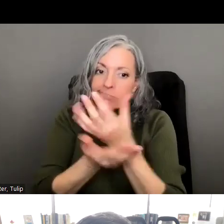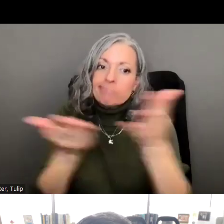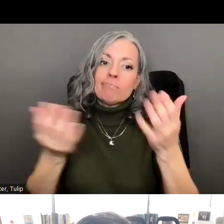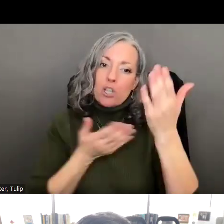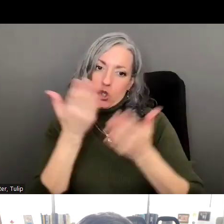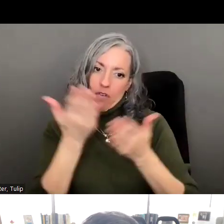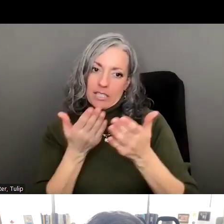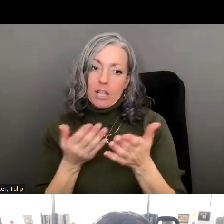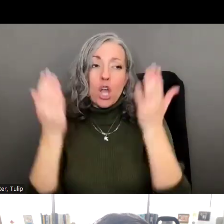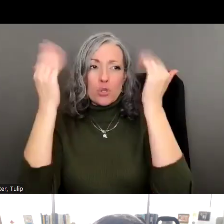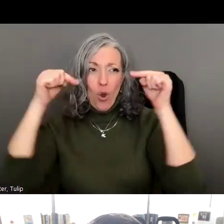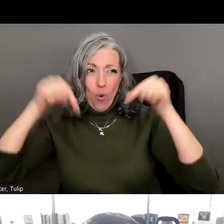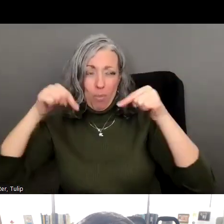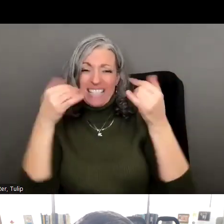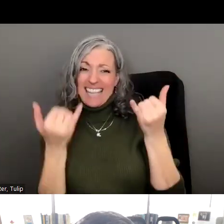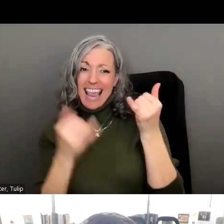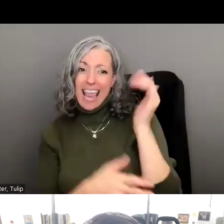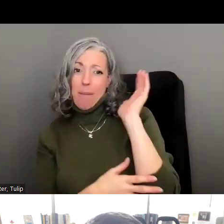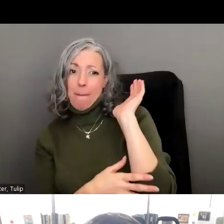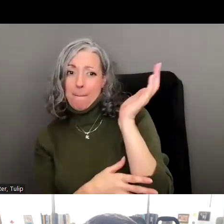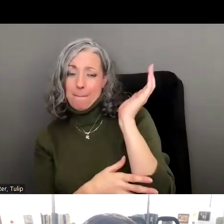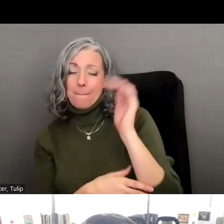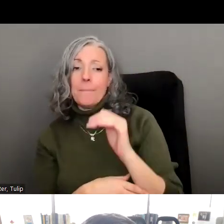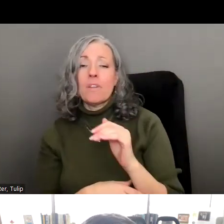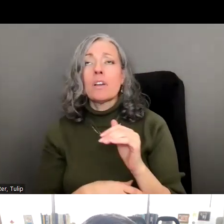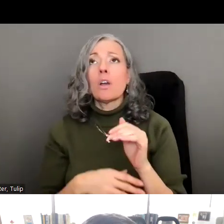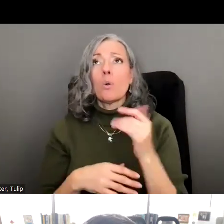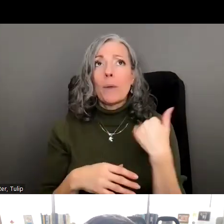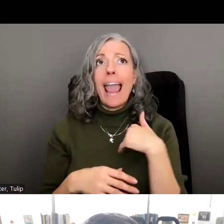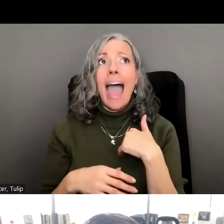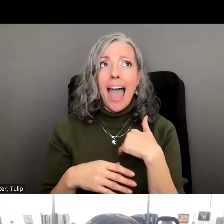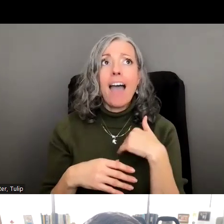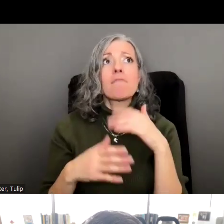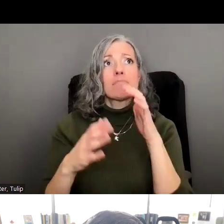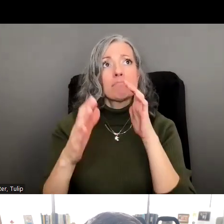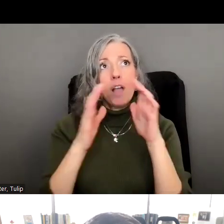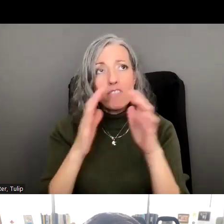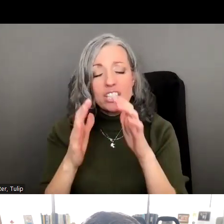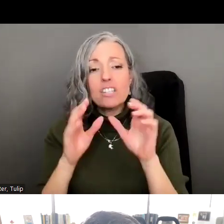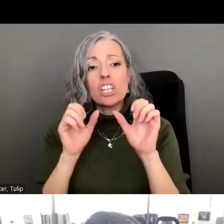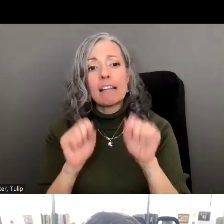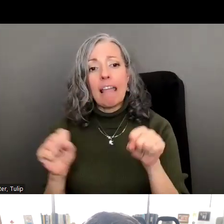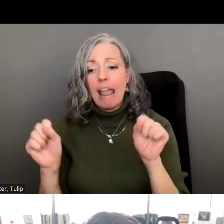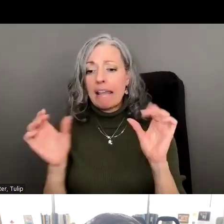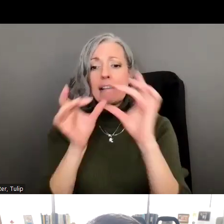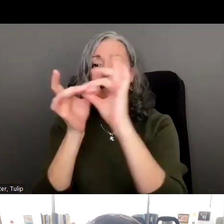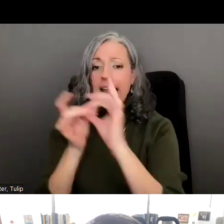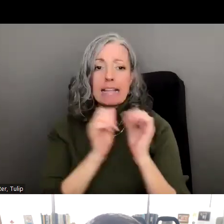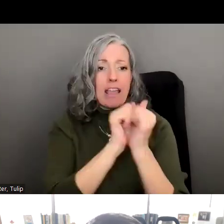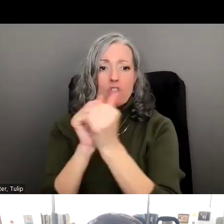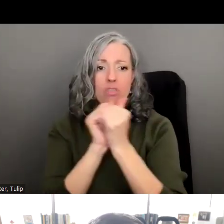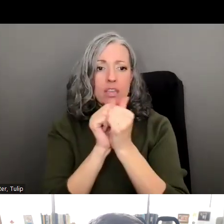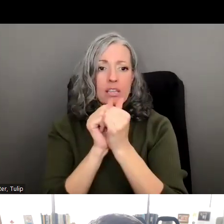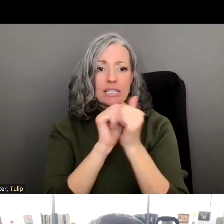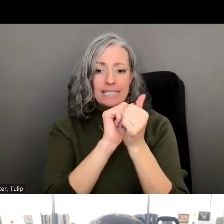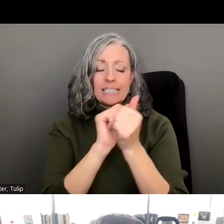today's webinar, we have the ability to create the space to talk through the pieces of a streamlined network more closely